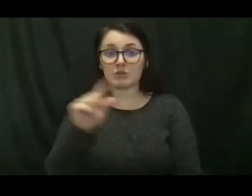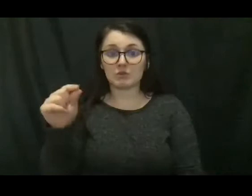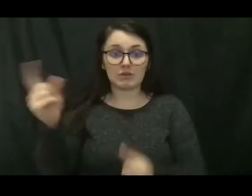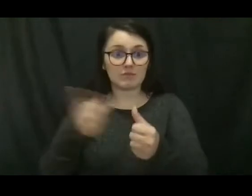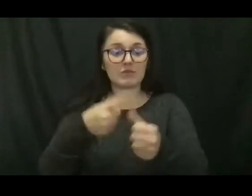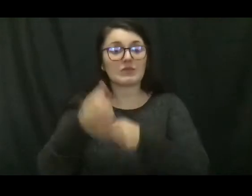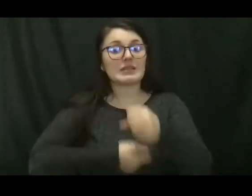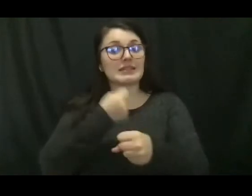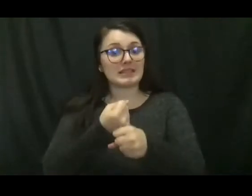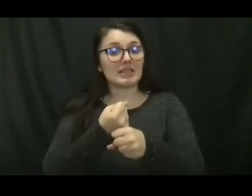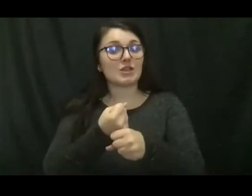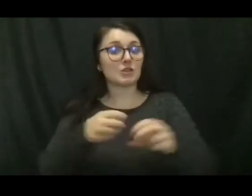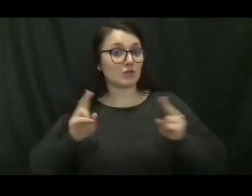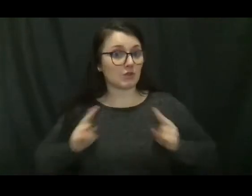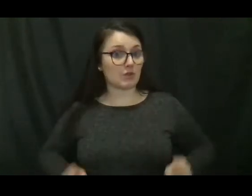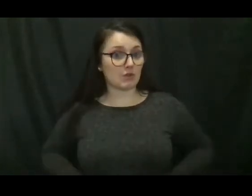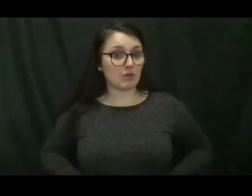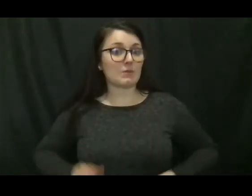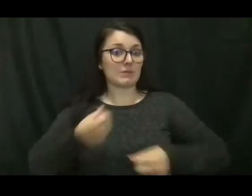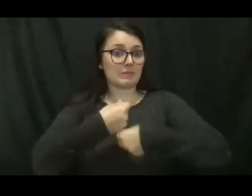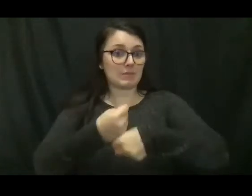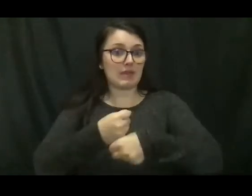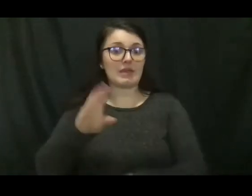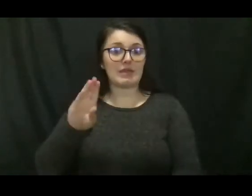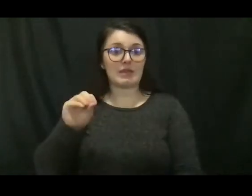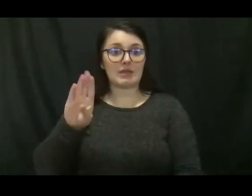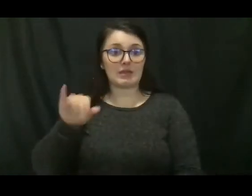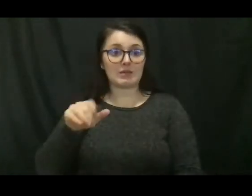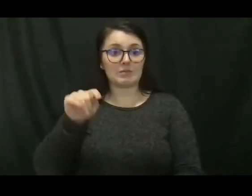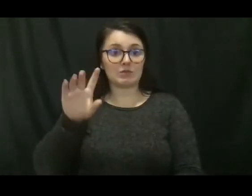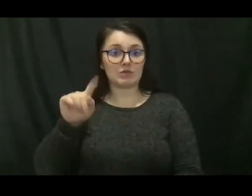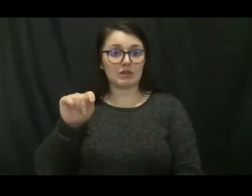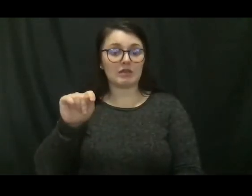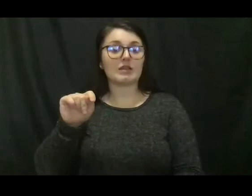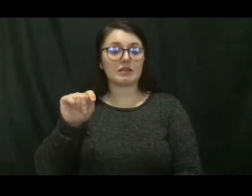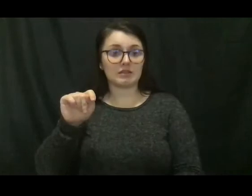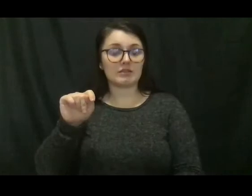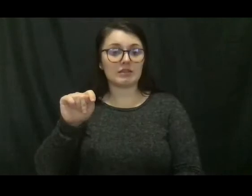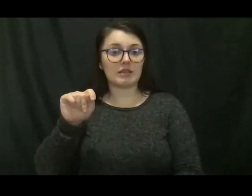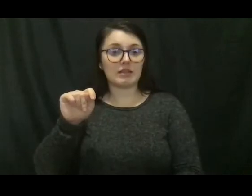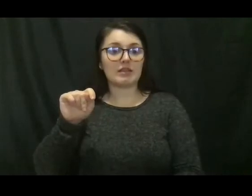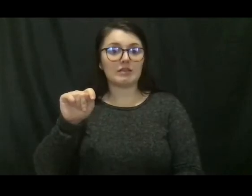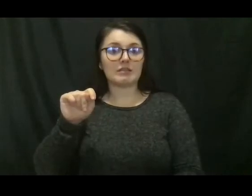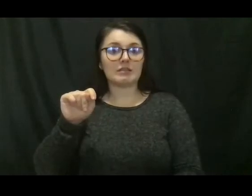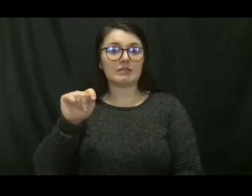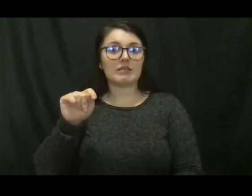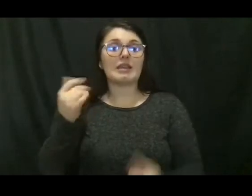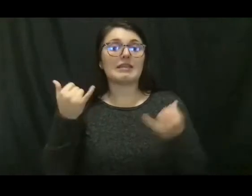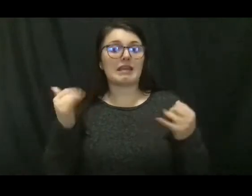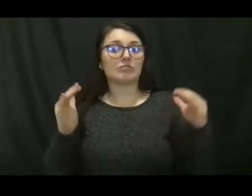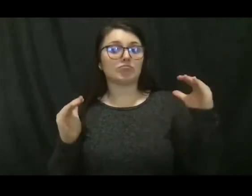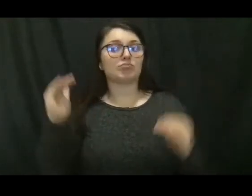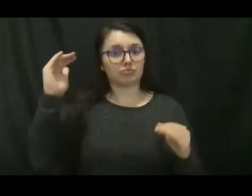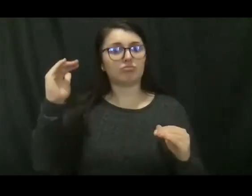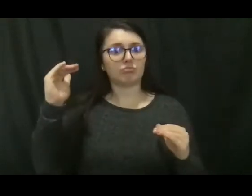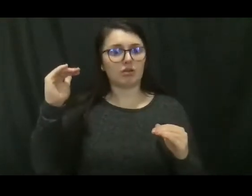year that human-made objects outweigh natural objects on the planet. And that's a really important thing